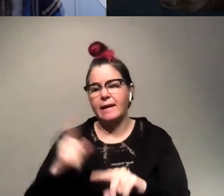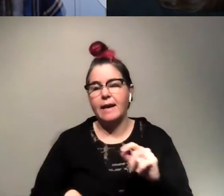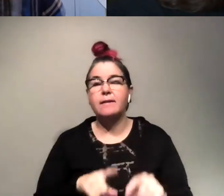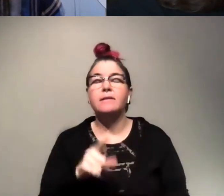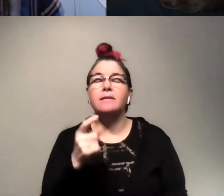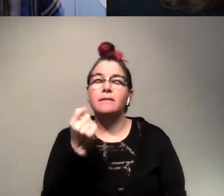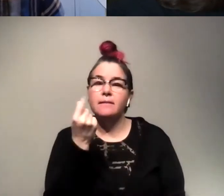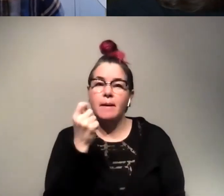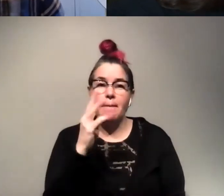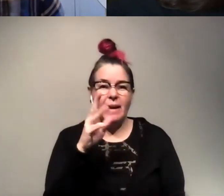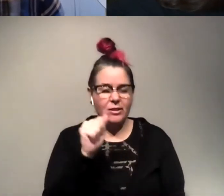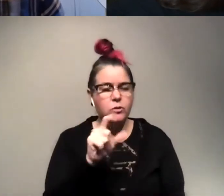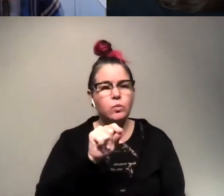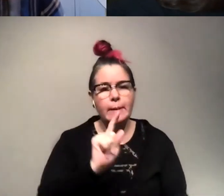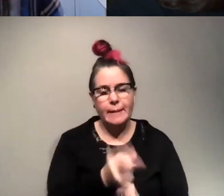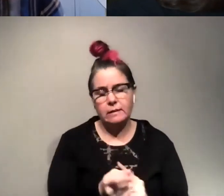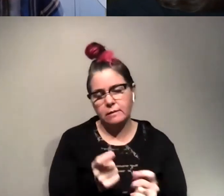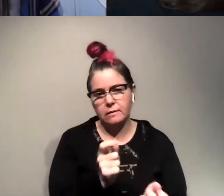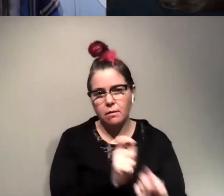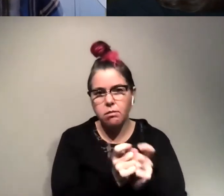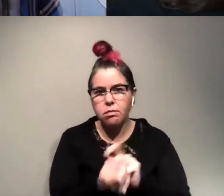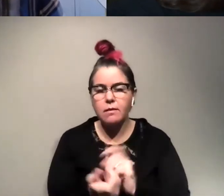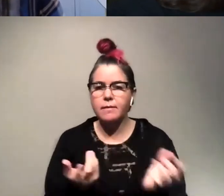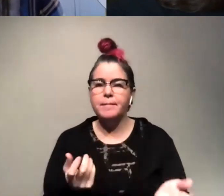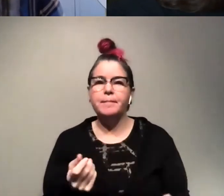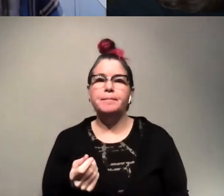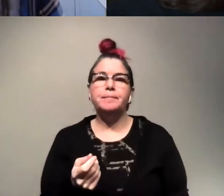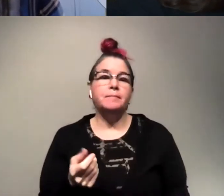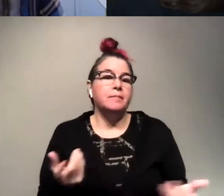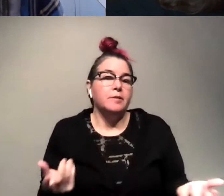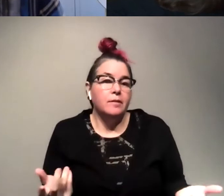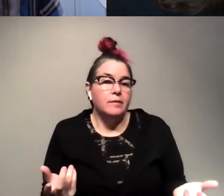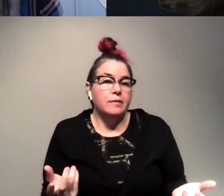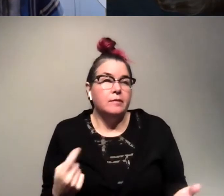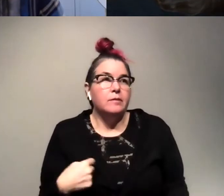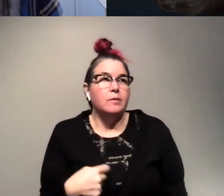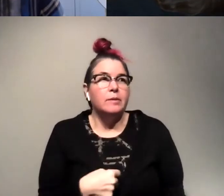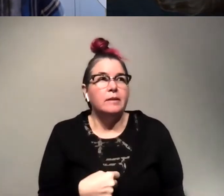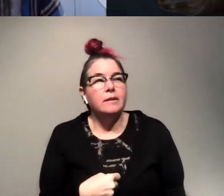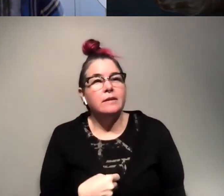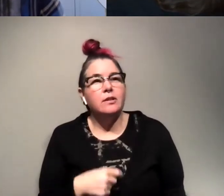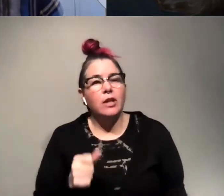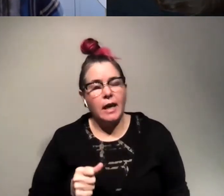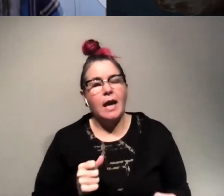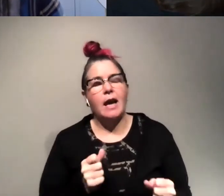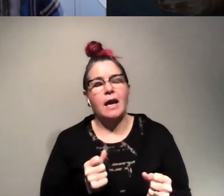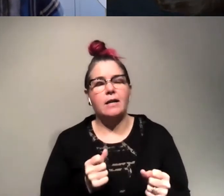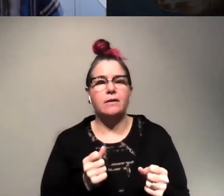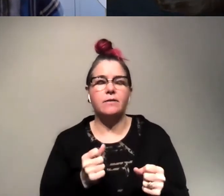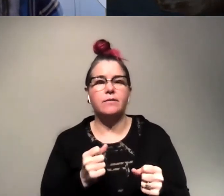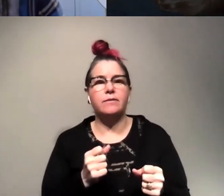takes 20 minutes. Yeah. And so, we can reproduce what would have